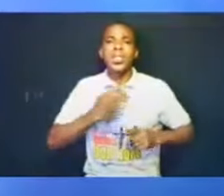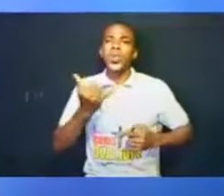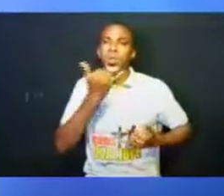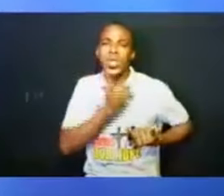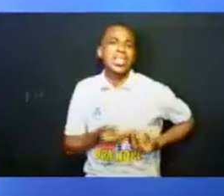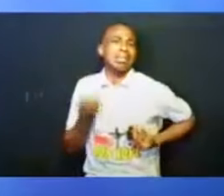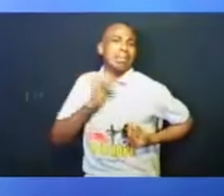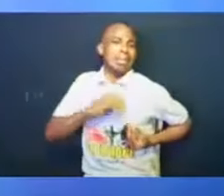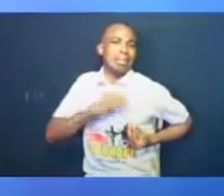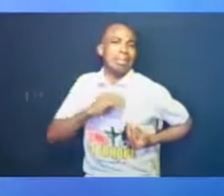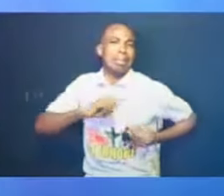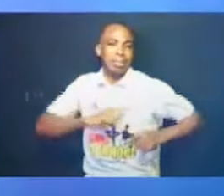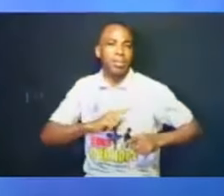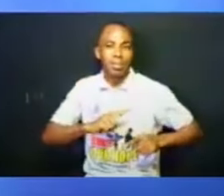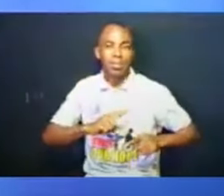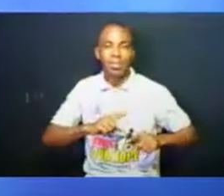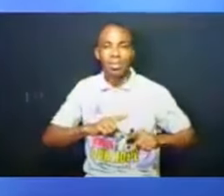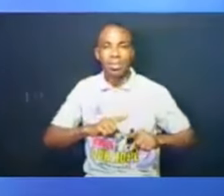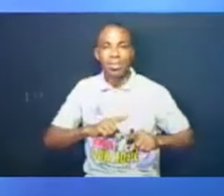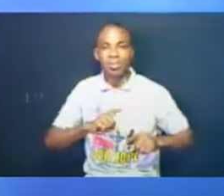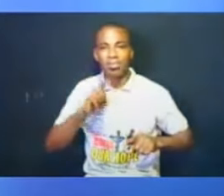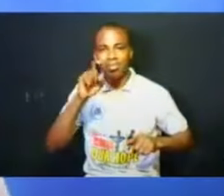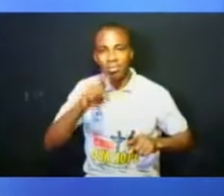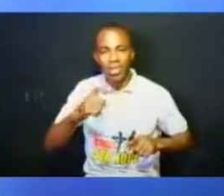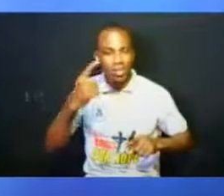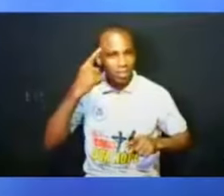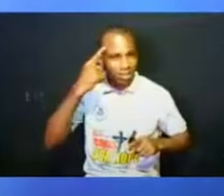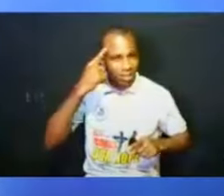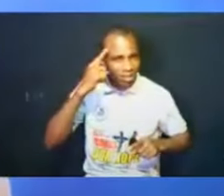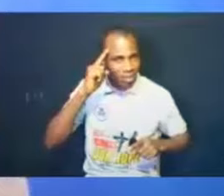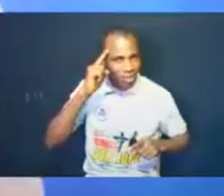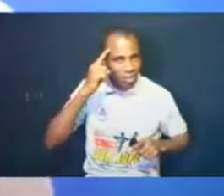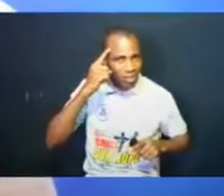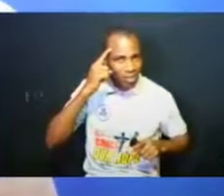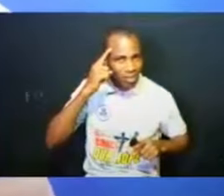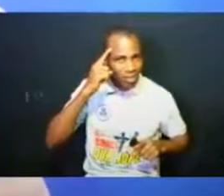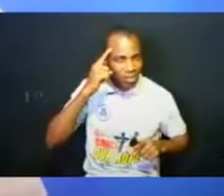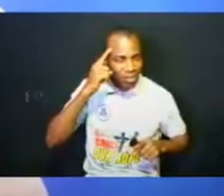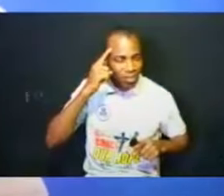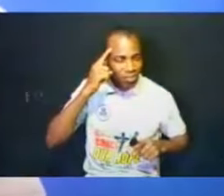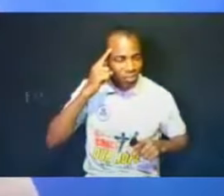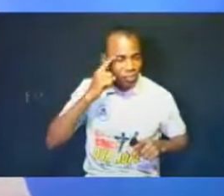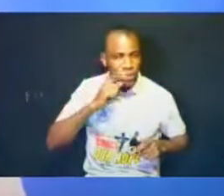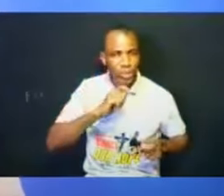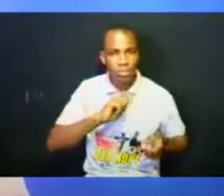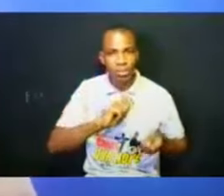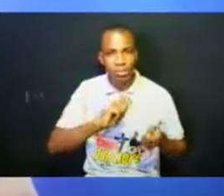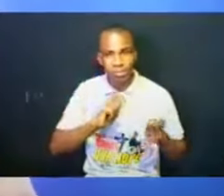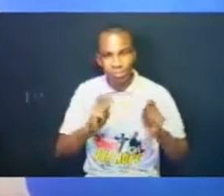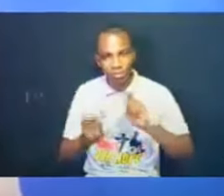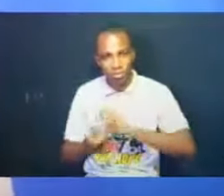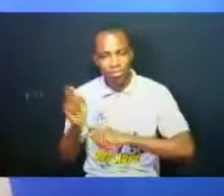they are justifying it. Instead of reflecting and changing. And sometimes the thing that they are even thinking